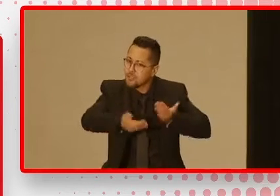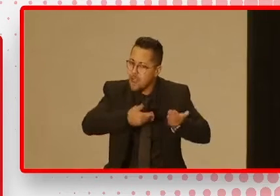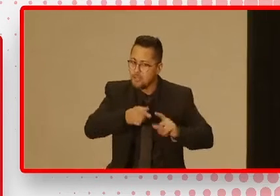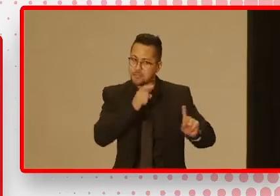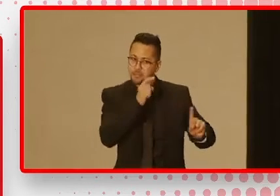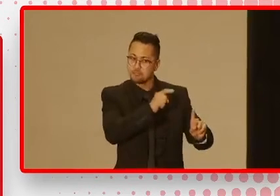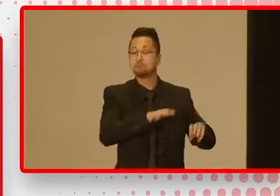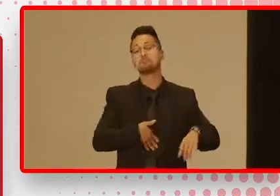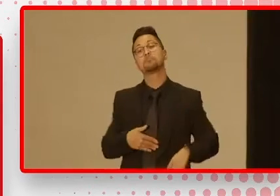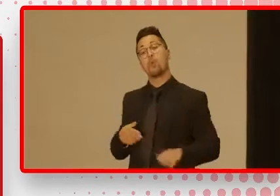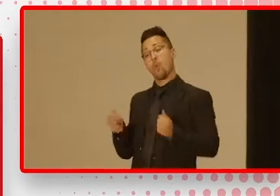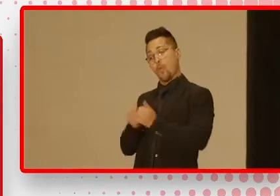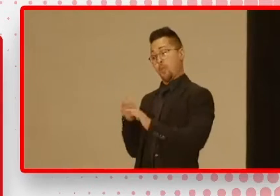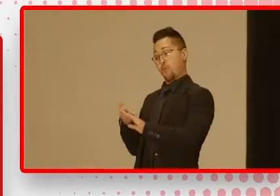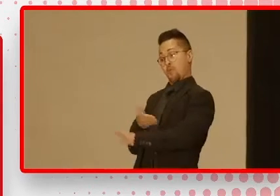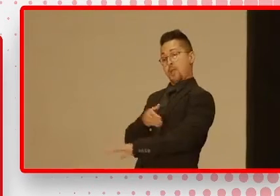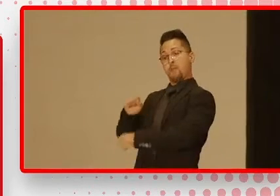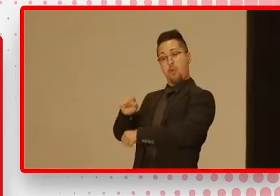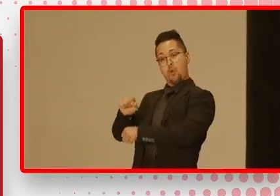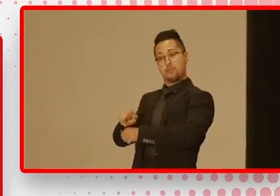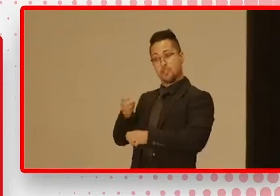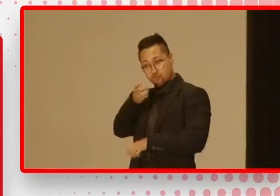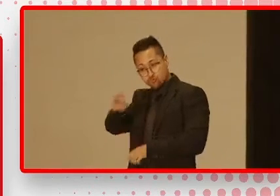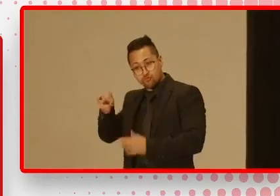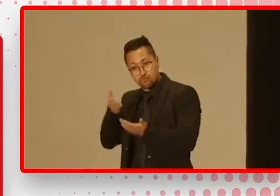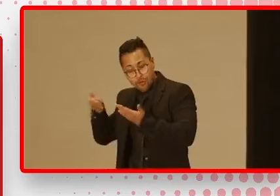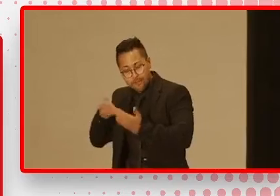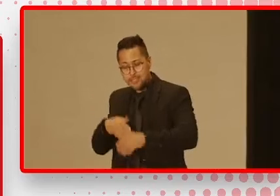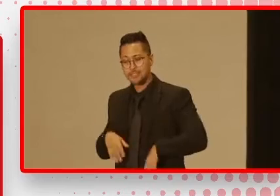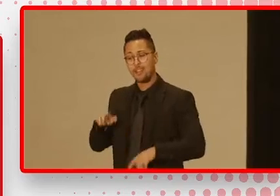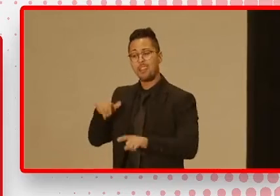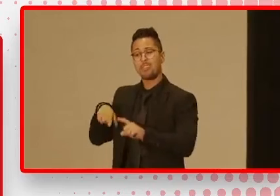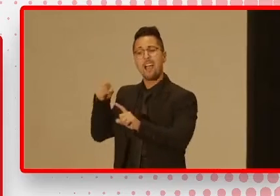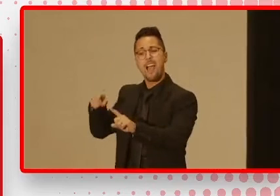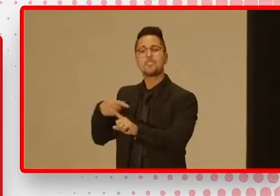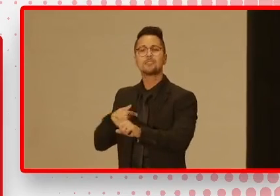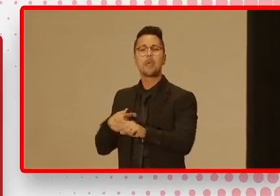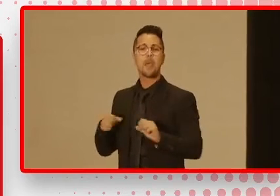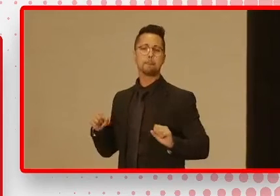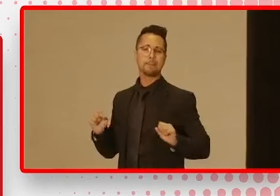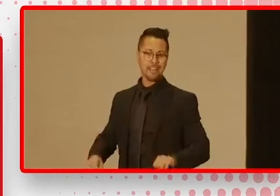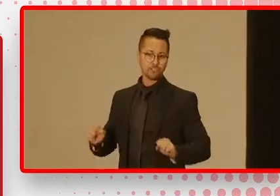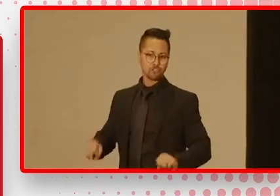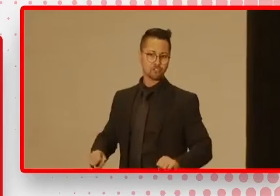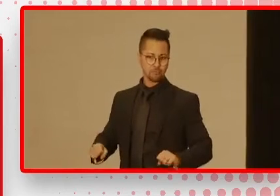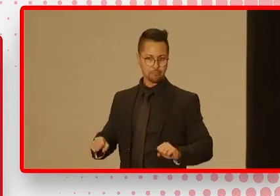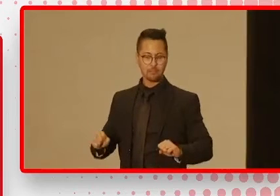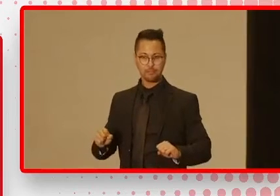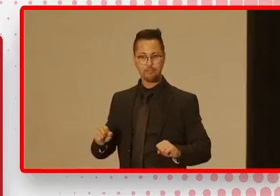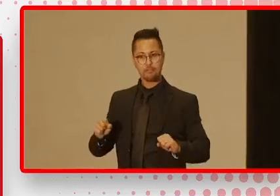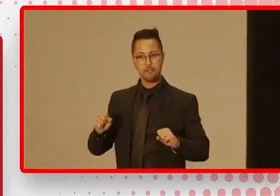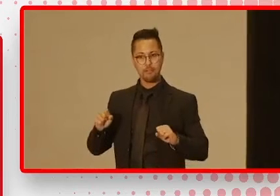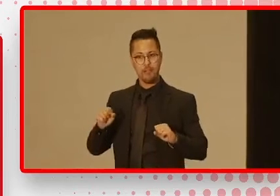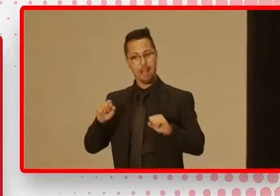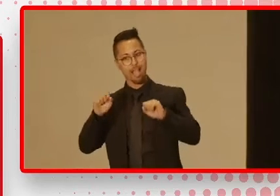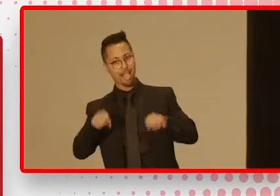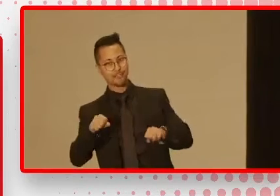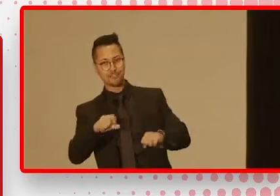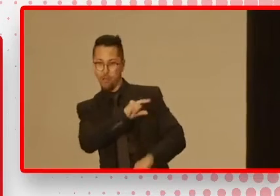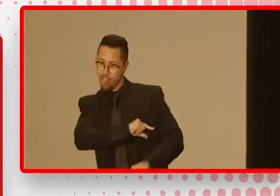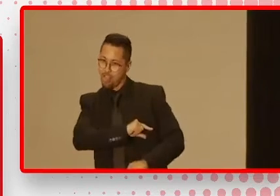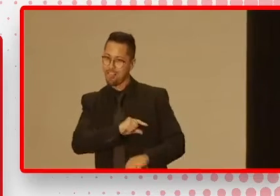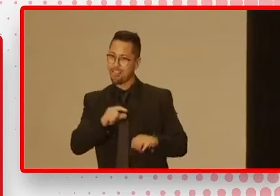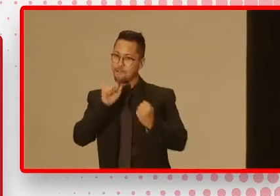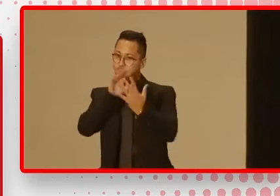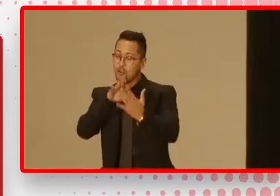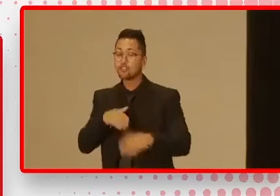the pre-employment transition services, it is now a potentially eligible approach. So as long as a student